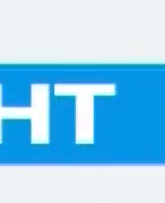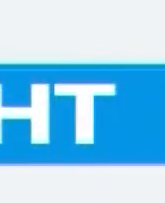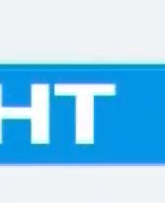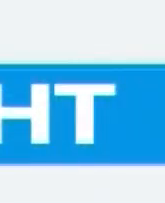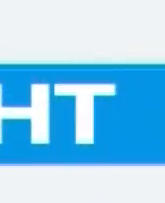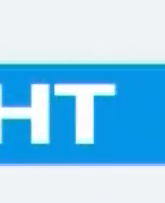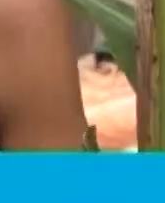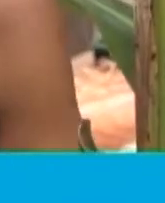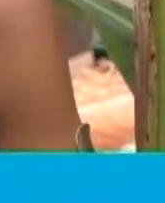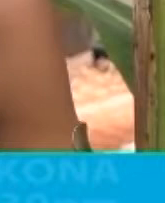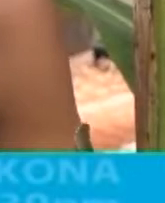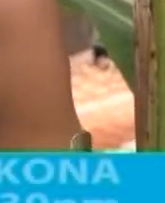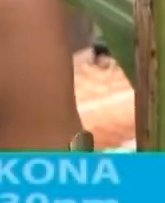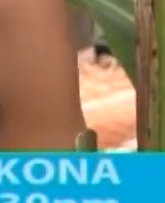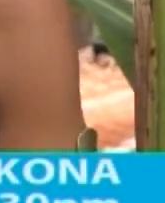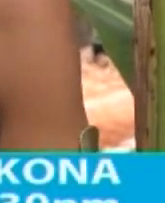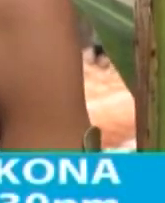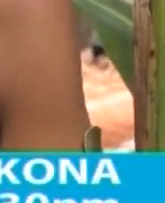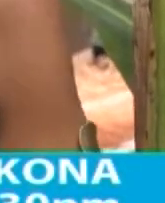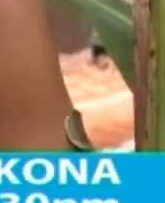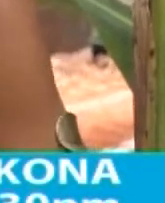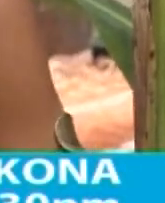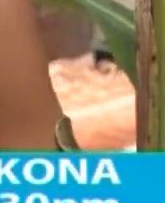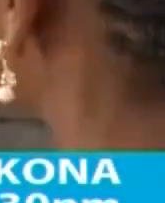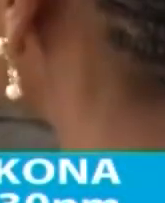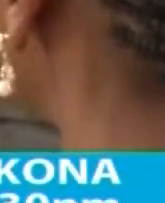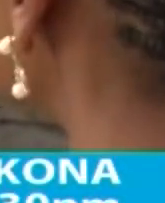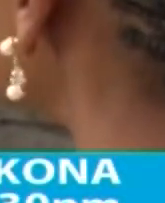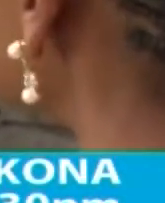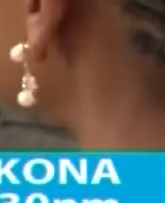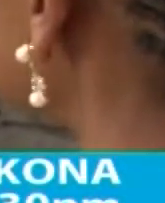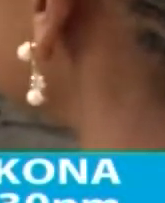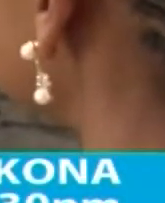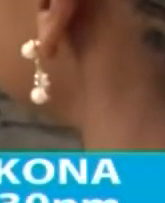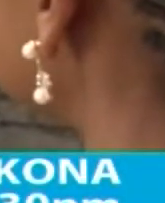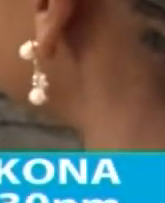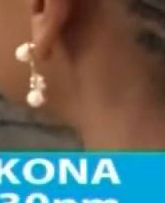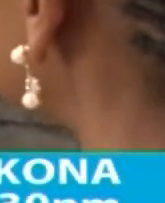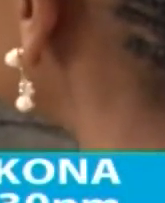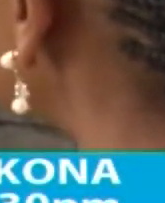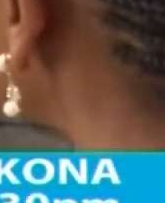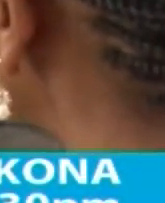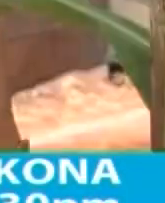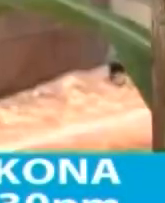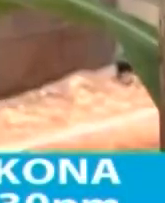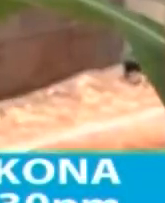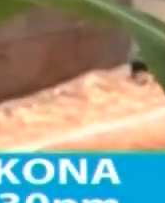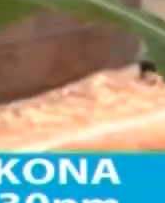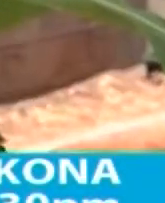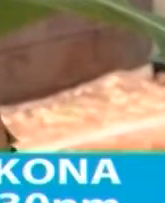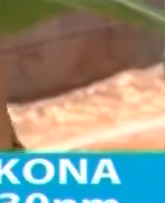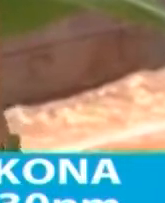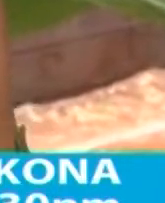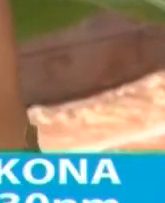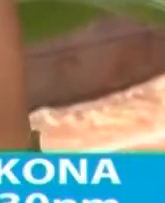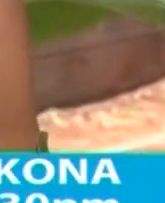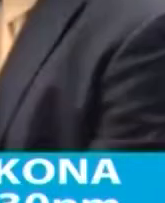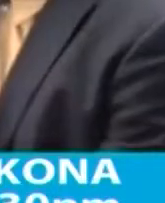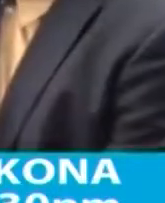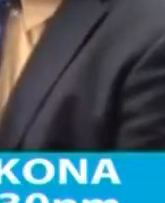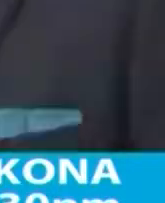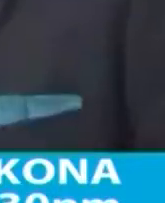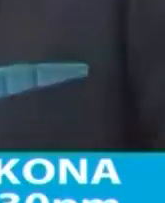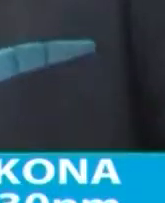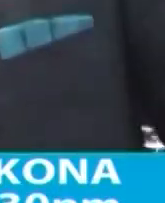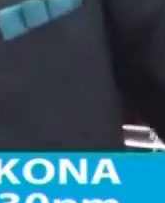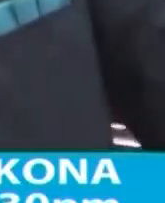KBC Channel 1. You manipulated me. You tricked me into this wedding. I was only trying to do what I thought was you right. You told lies about my family.